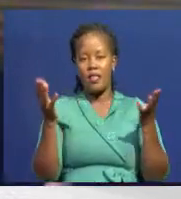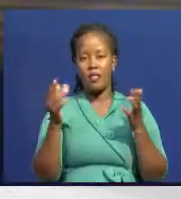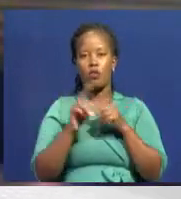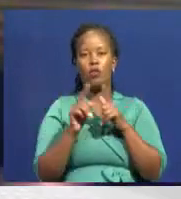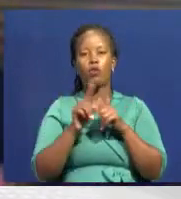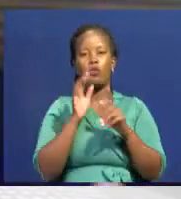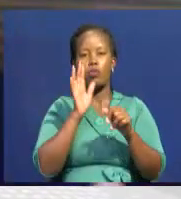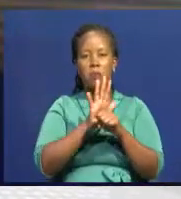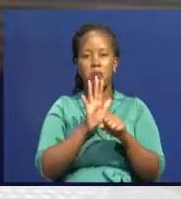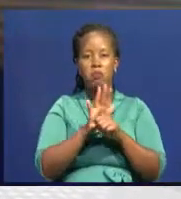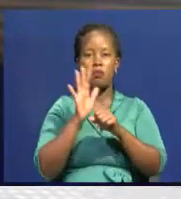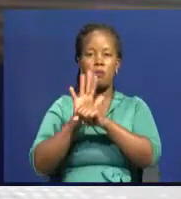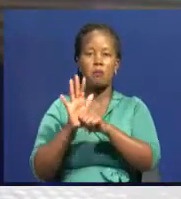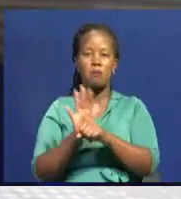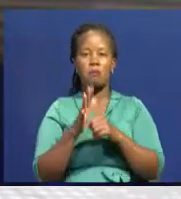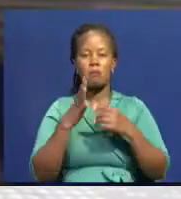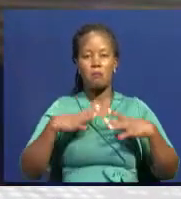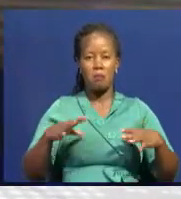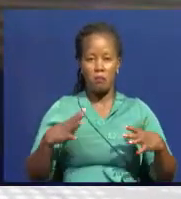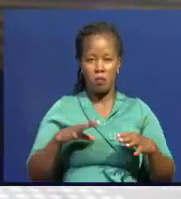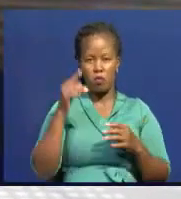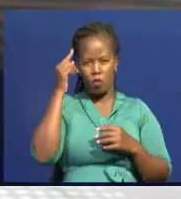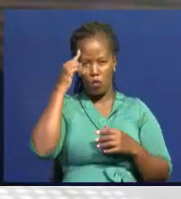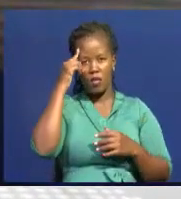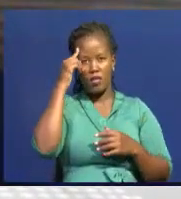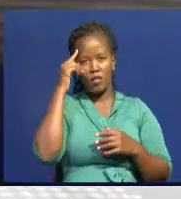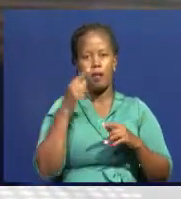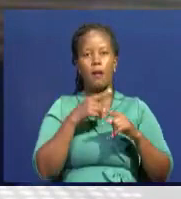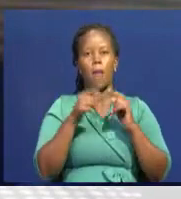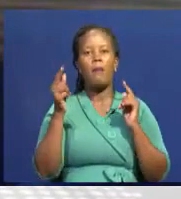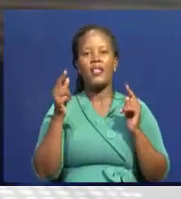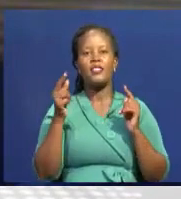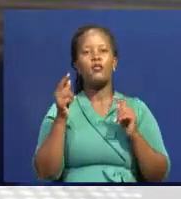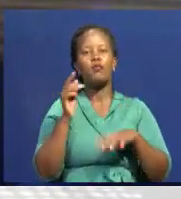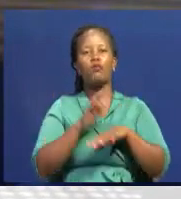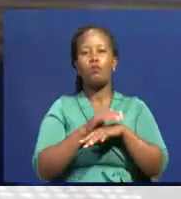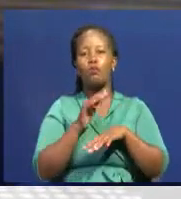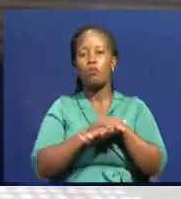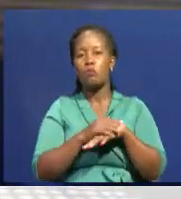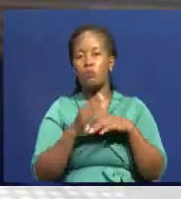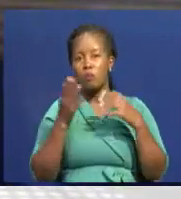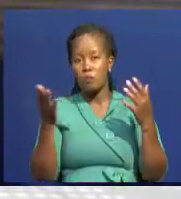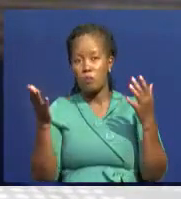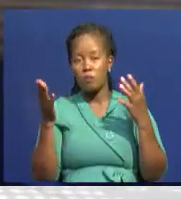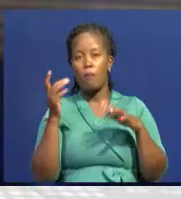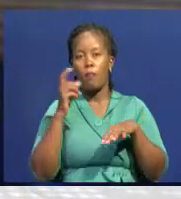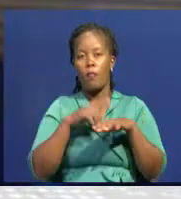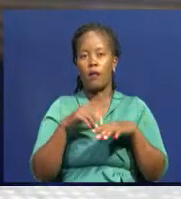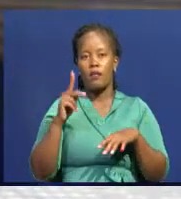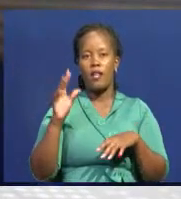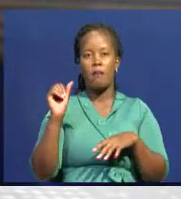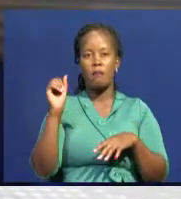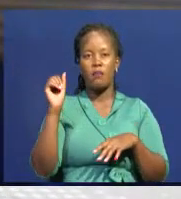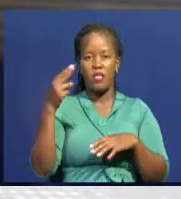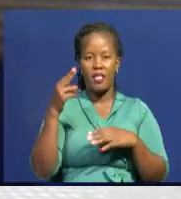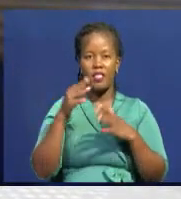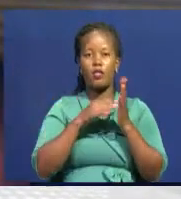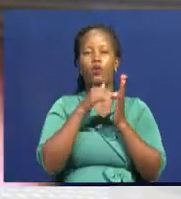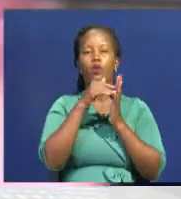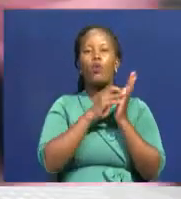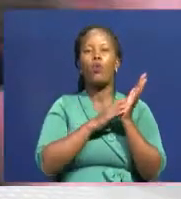many people booed him for that, but it's factual that when the shilling is weak,